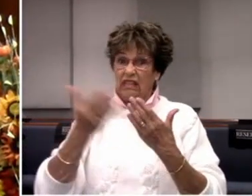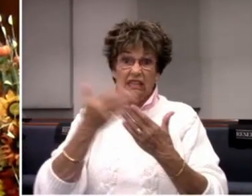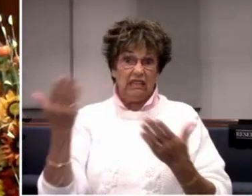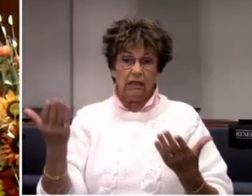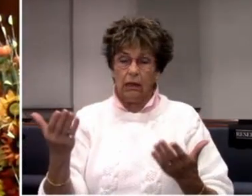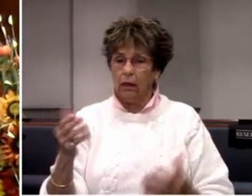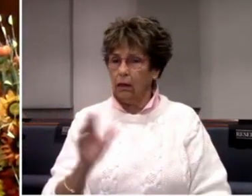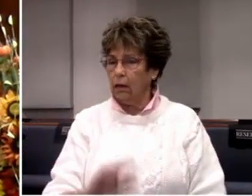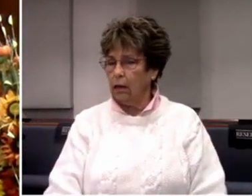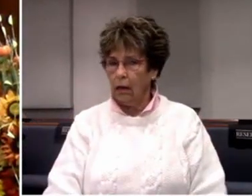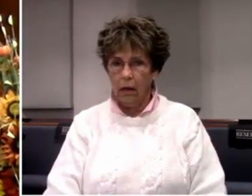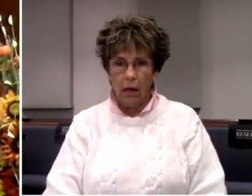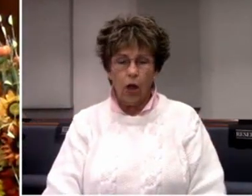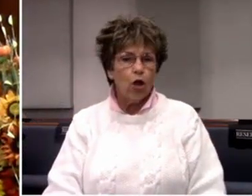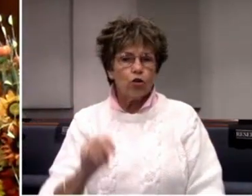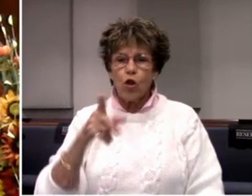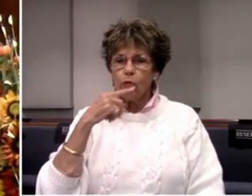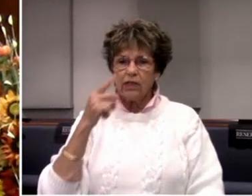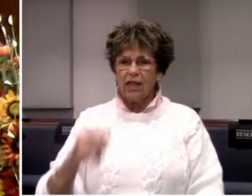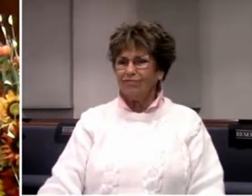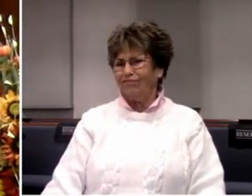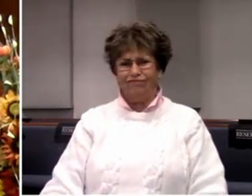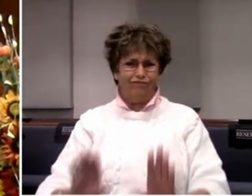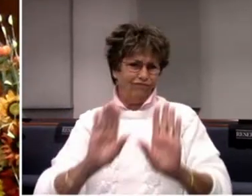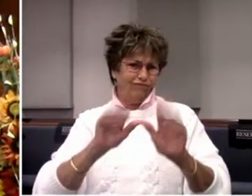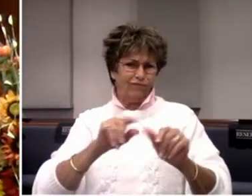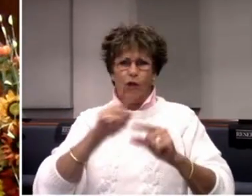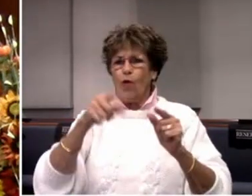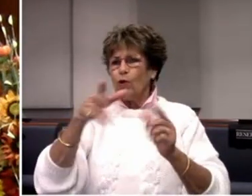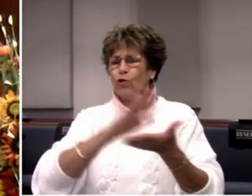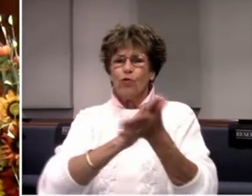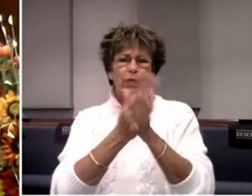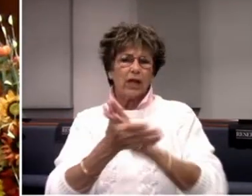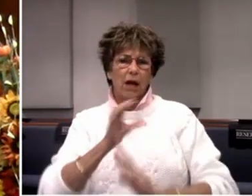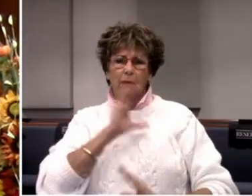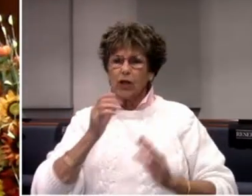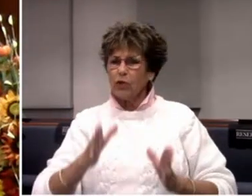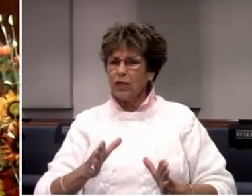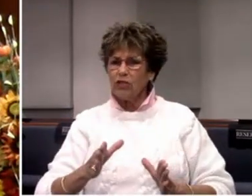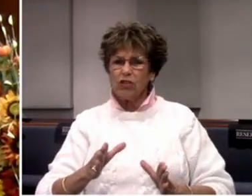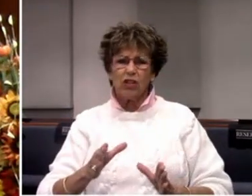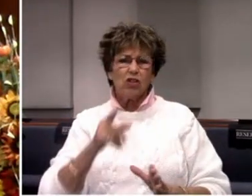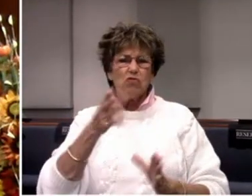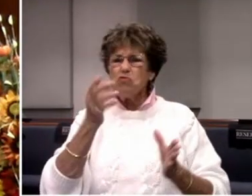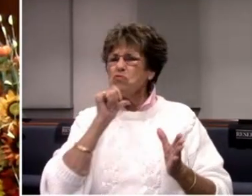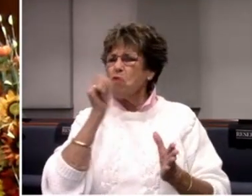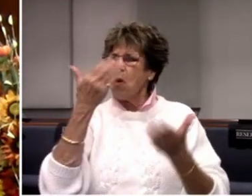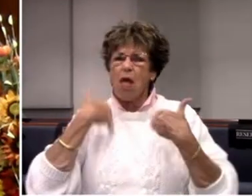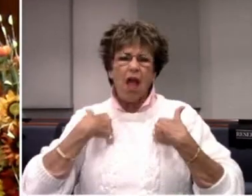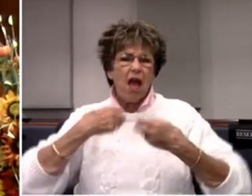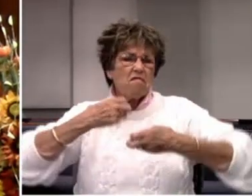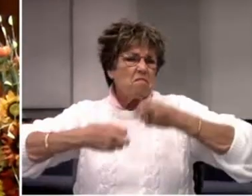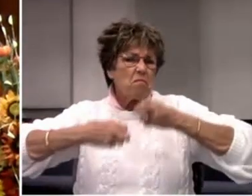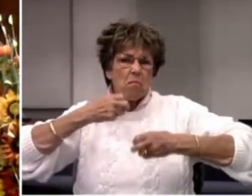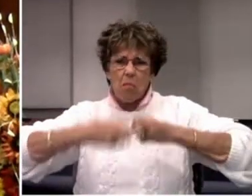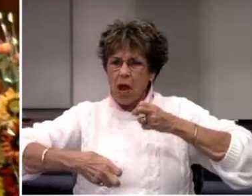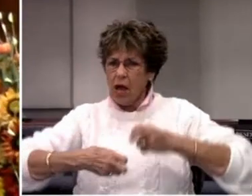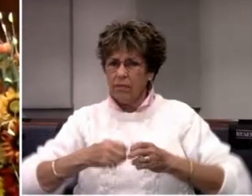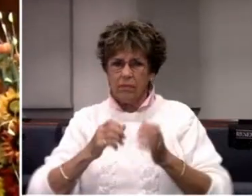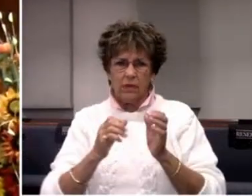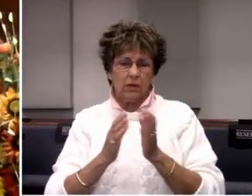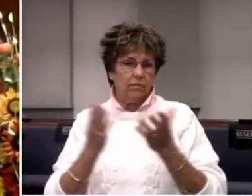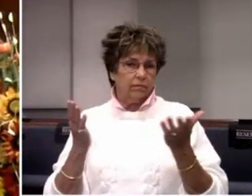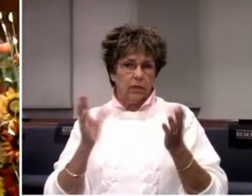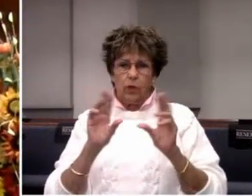Nobody ever said that when we got saved, all of our problems go away. Nobody ever said that, or the Bible never says when we